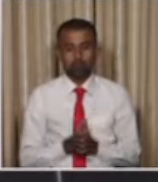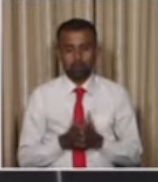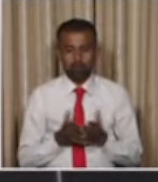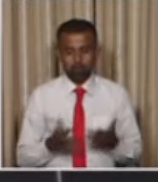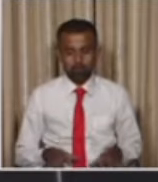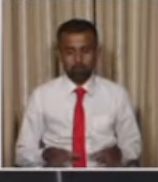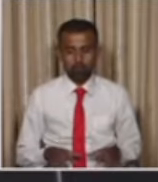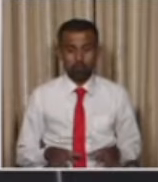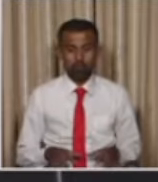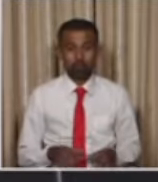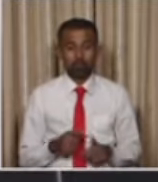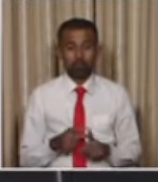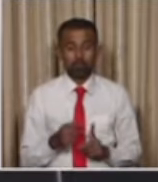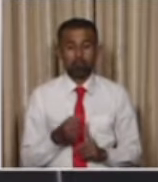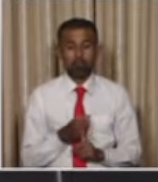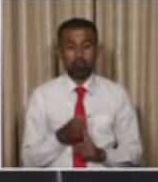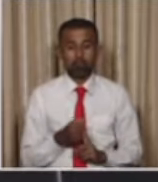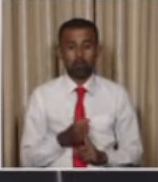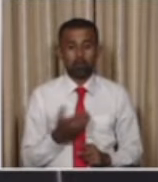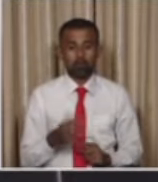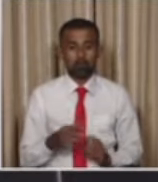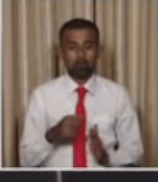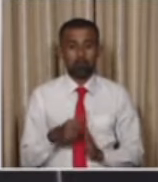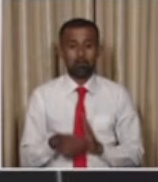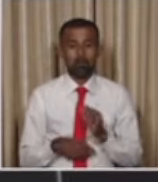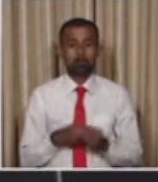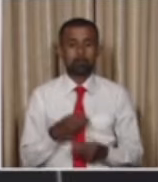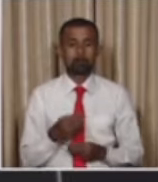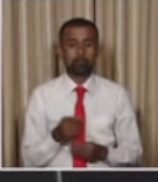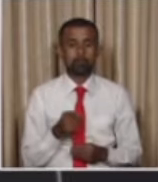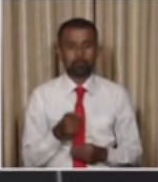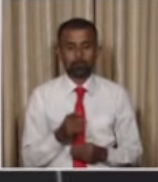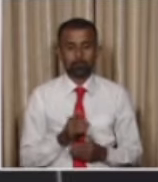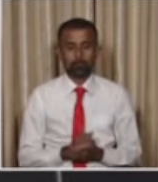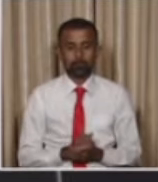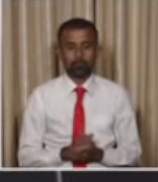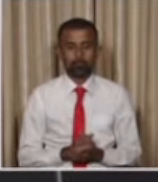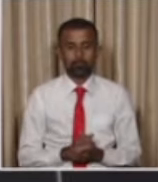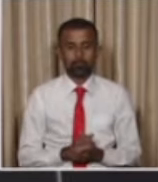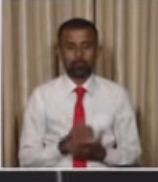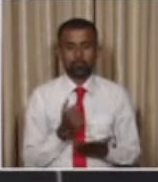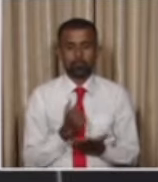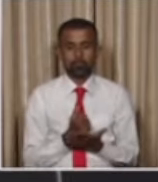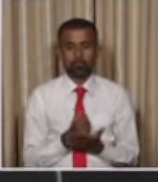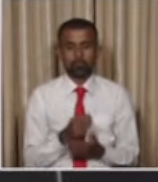in the country. Therefore, defaulting bank loans,